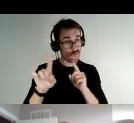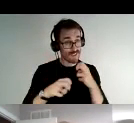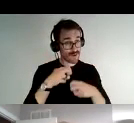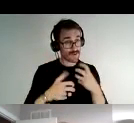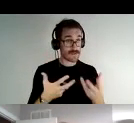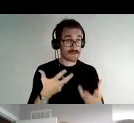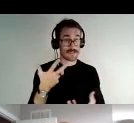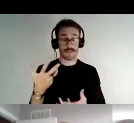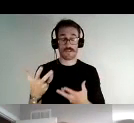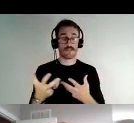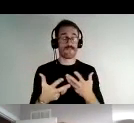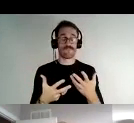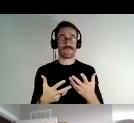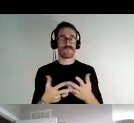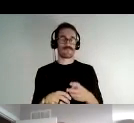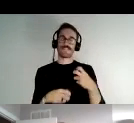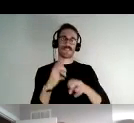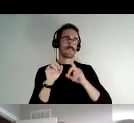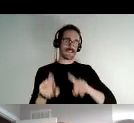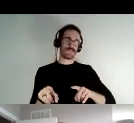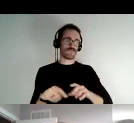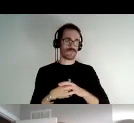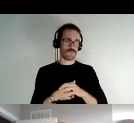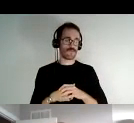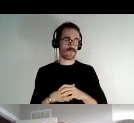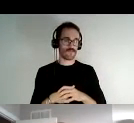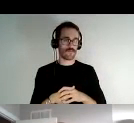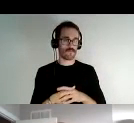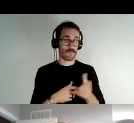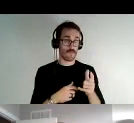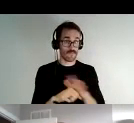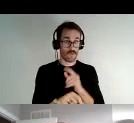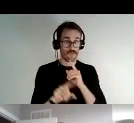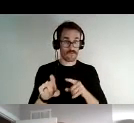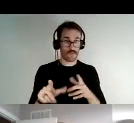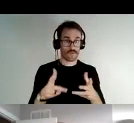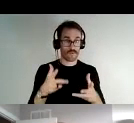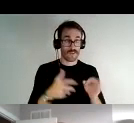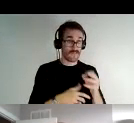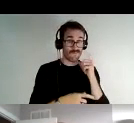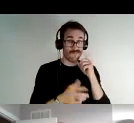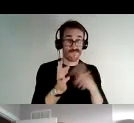maybe a little more difficult to answer if we don't know if they are fully reporting.